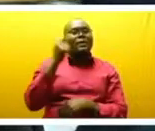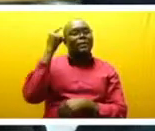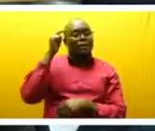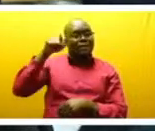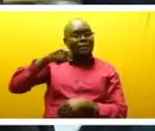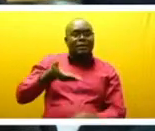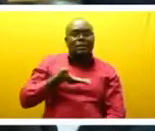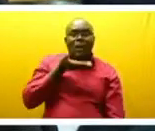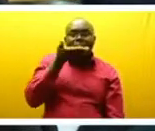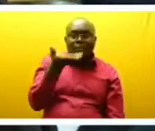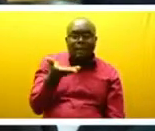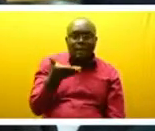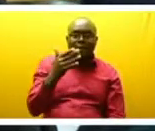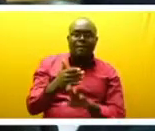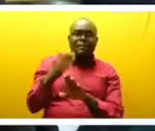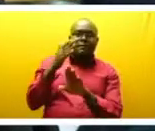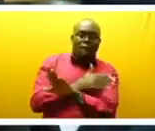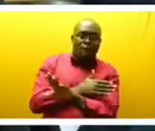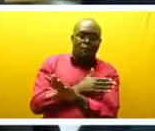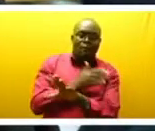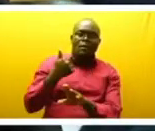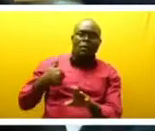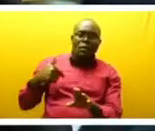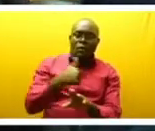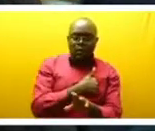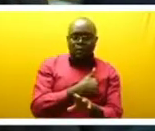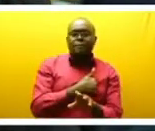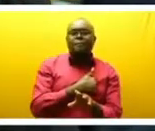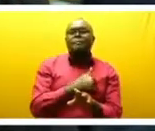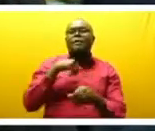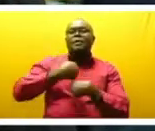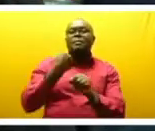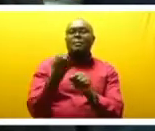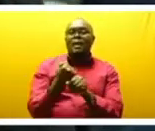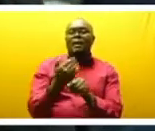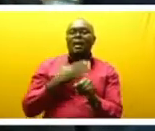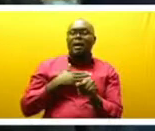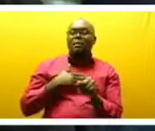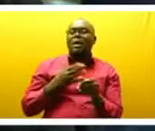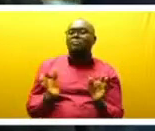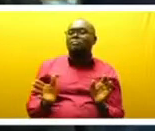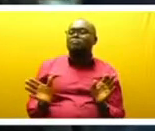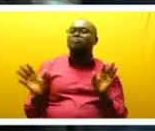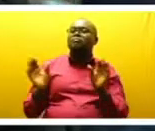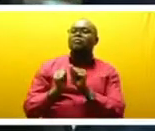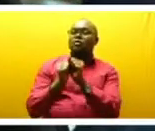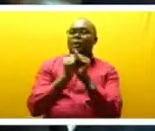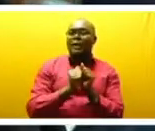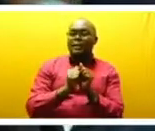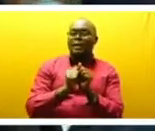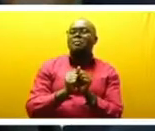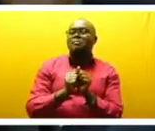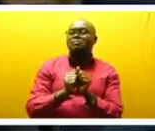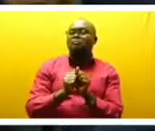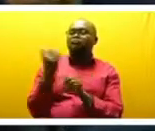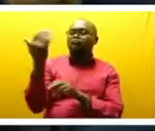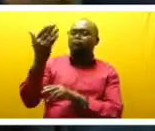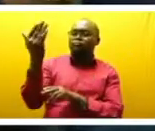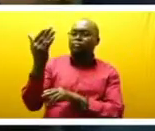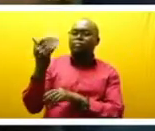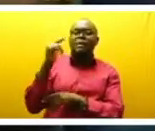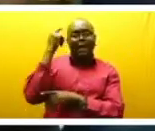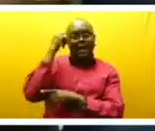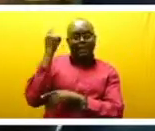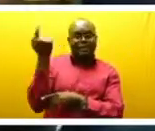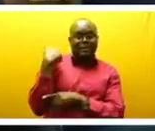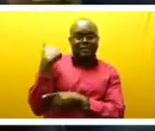to before we make our rejoinder. And I thought yesterday you